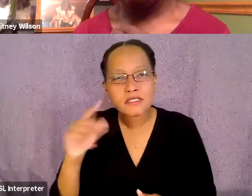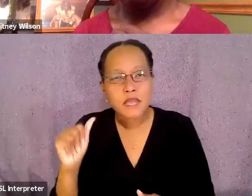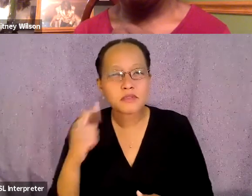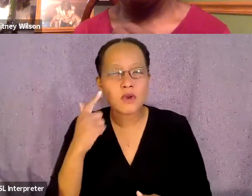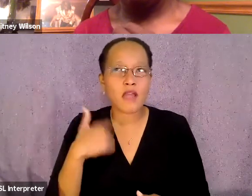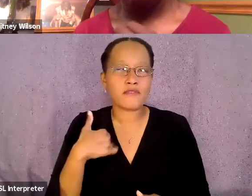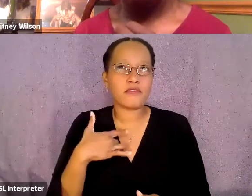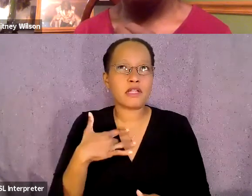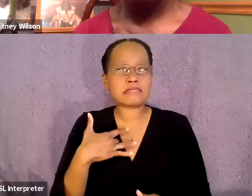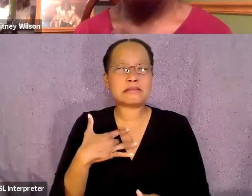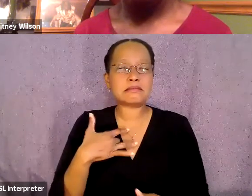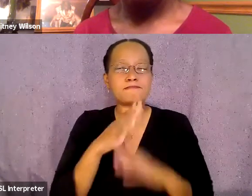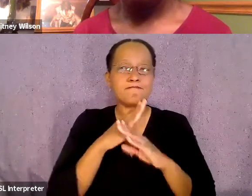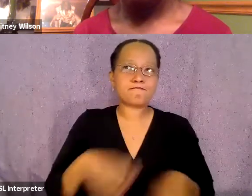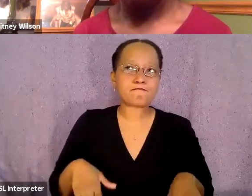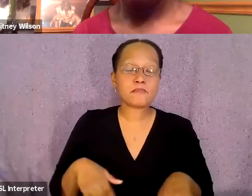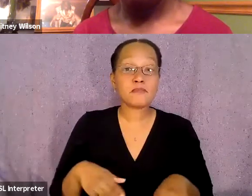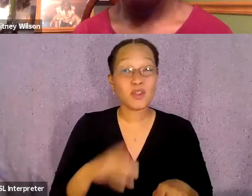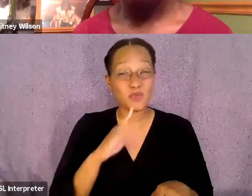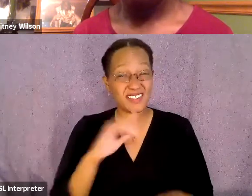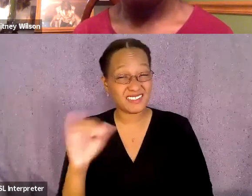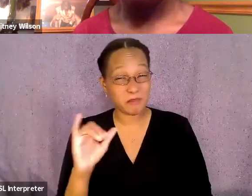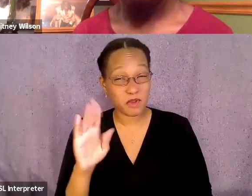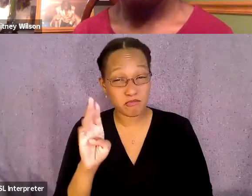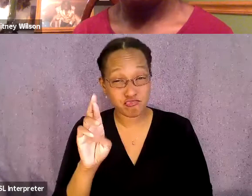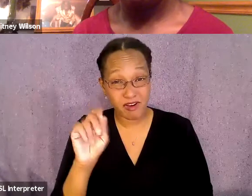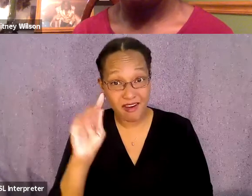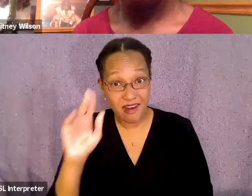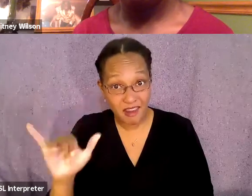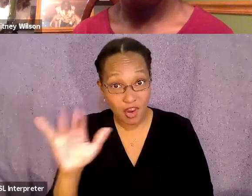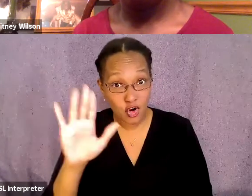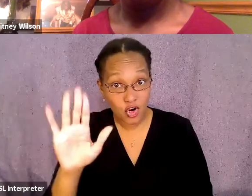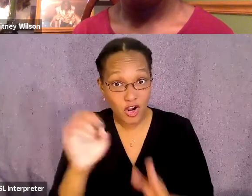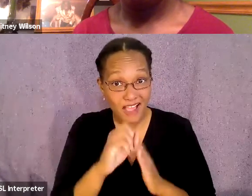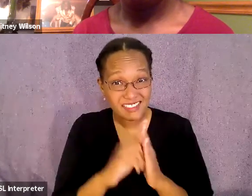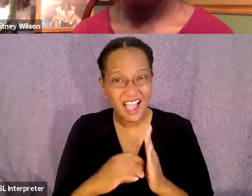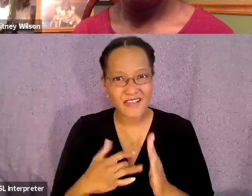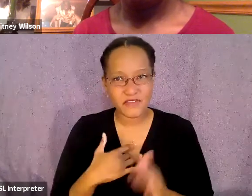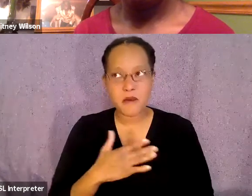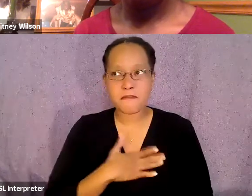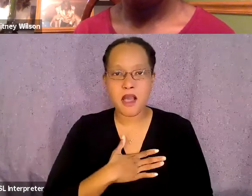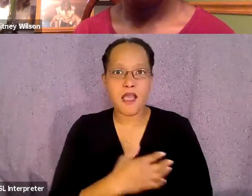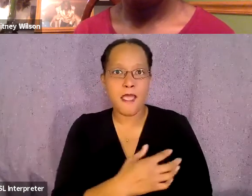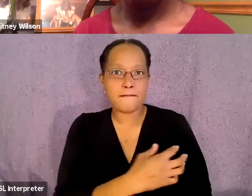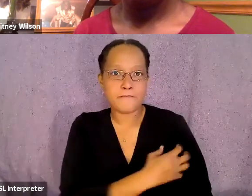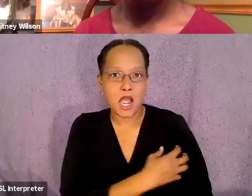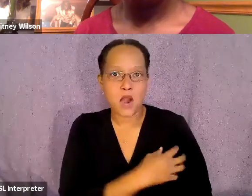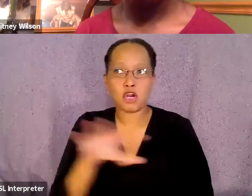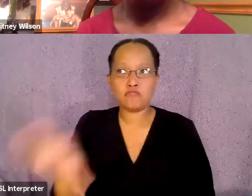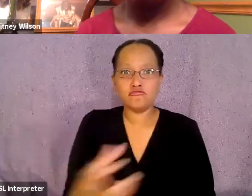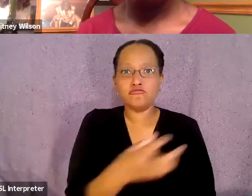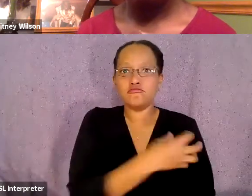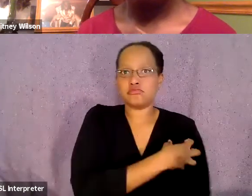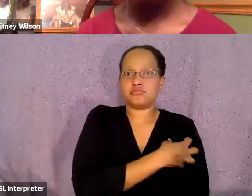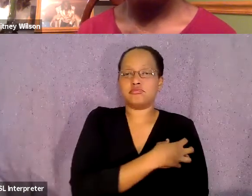And honestly, much like Brittany's essay, I felt like I got my power back when I